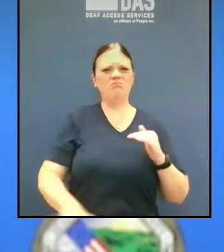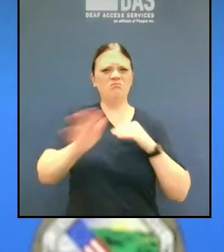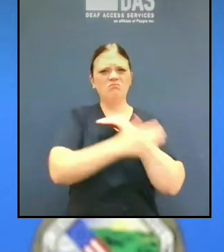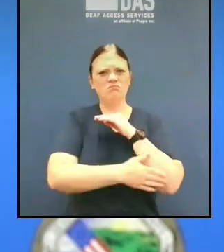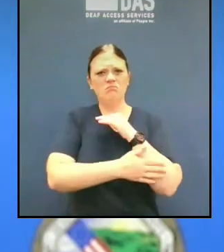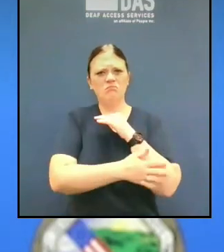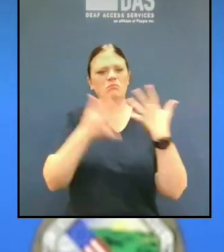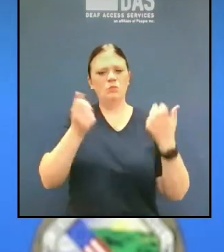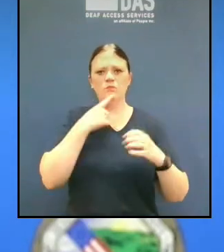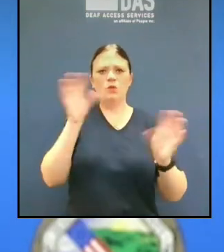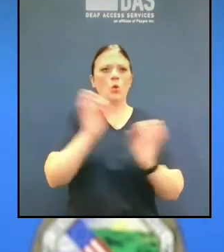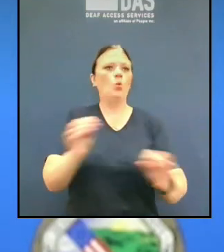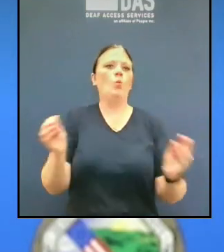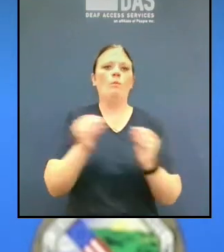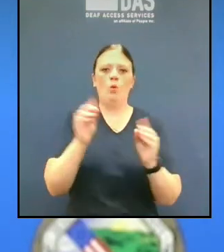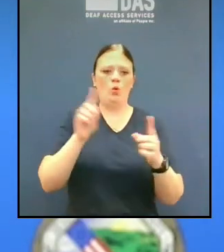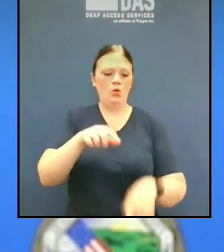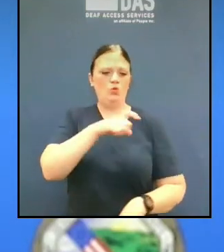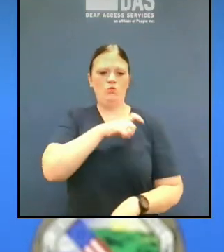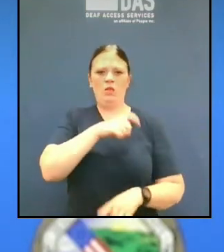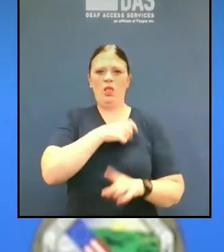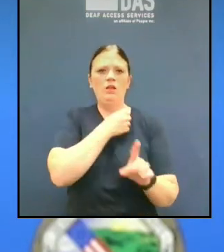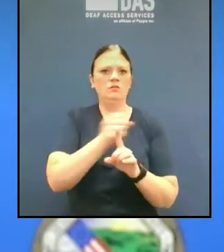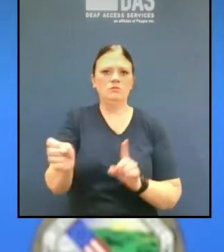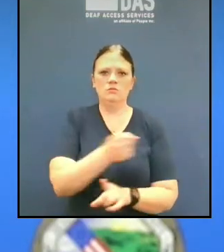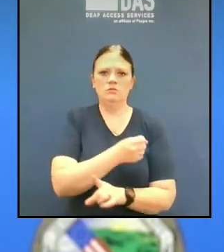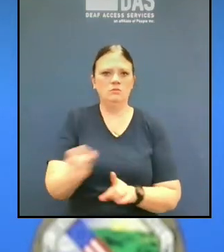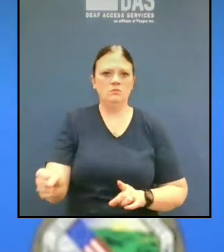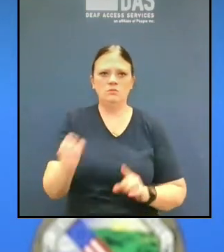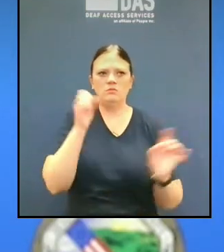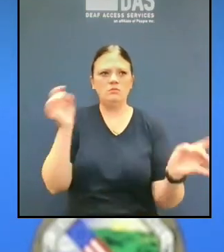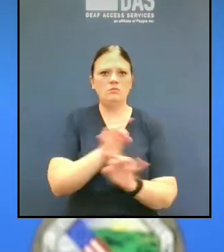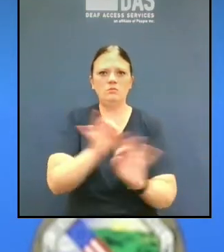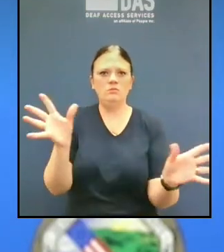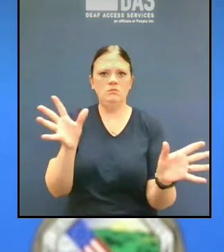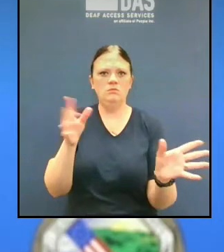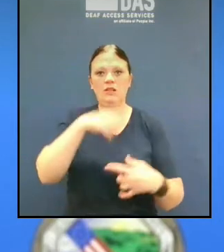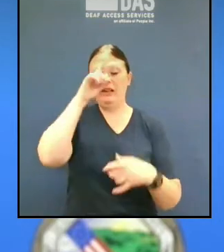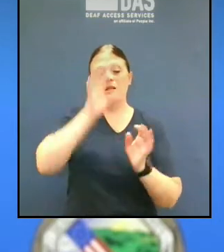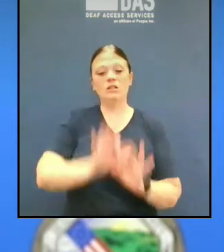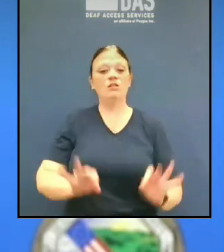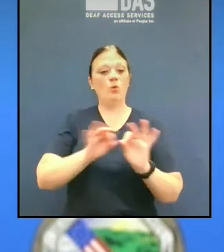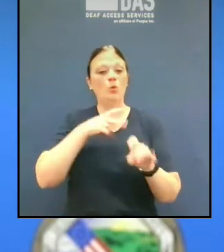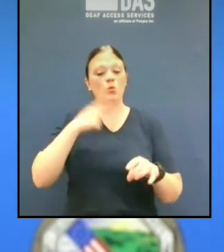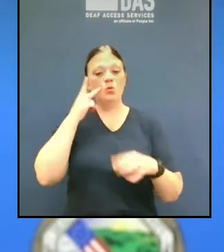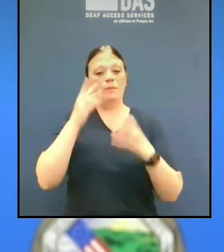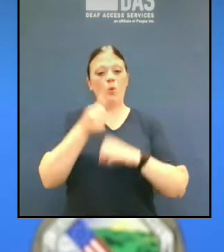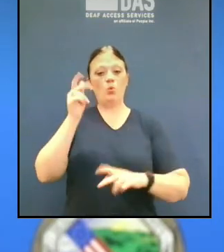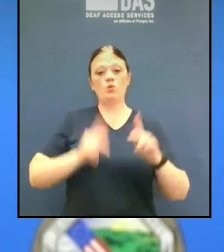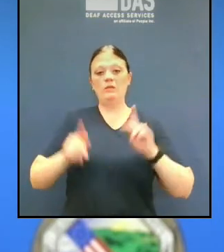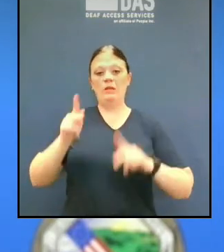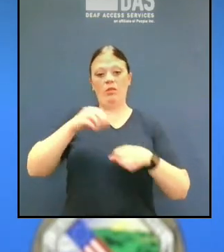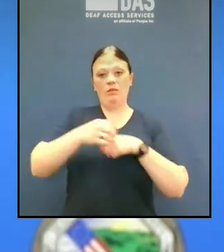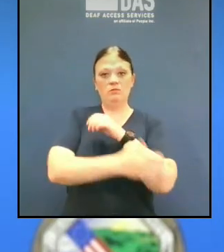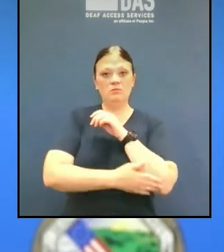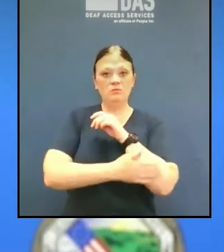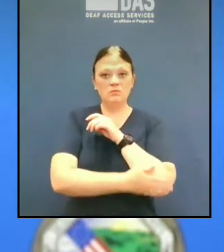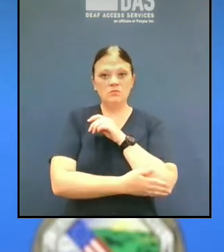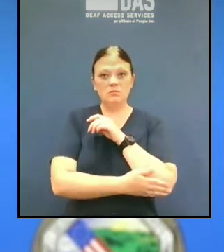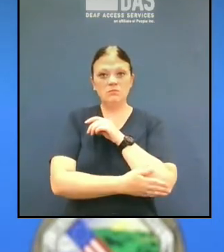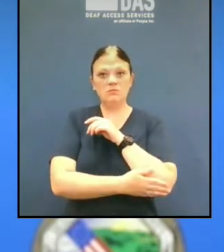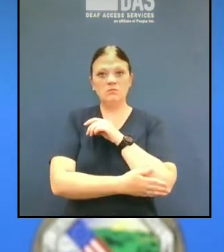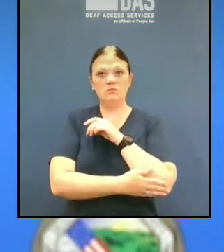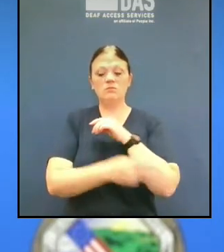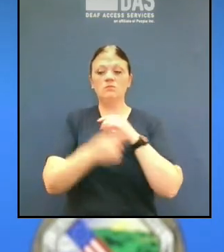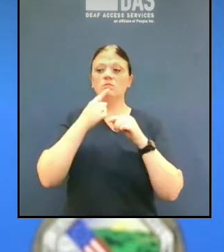They want to say no more to police brutality, and I think it is very important that you are seeing the vast majority of people of this country